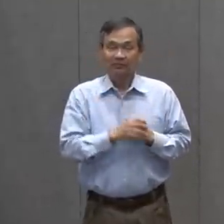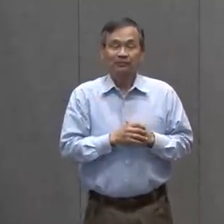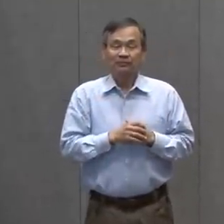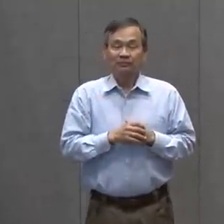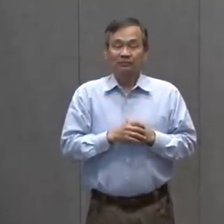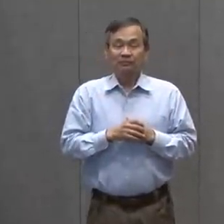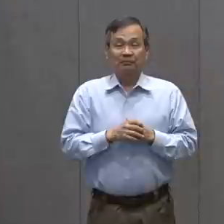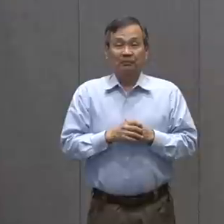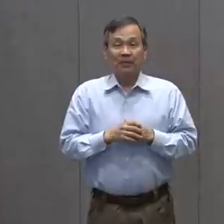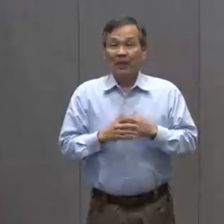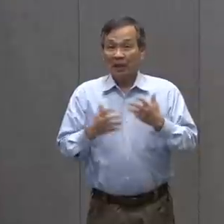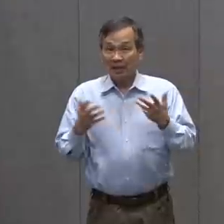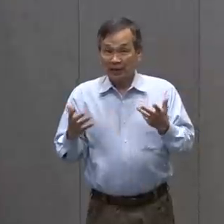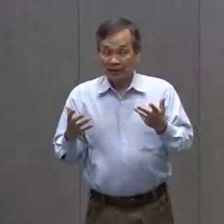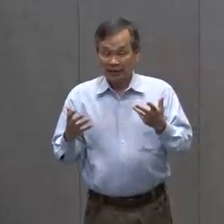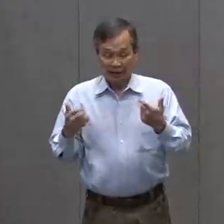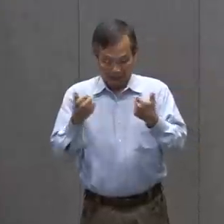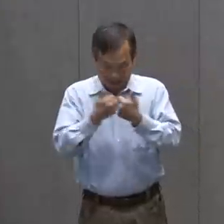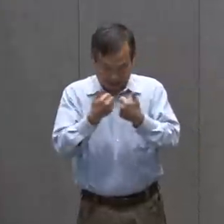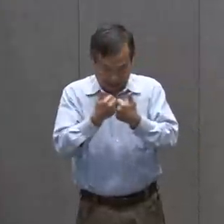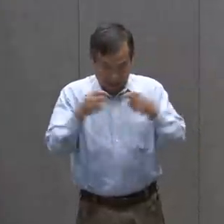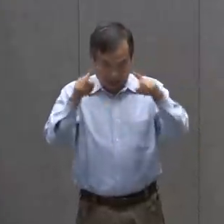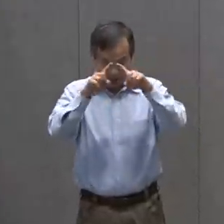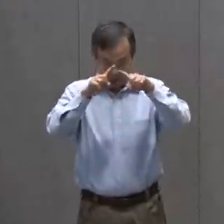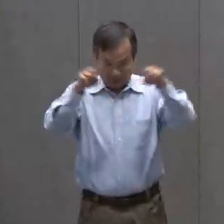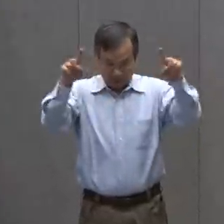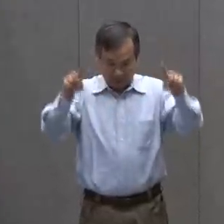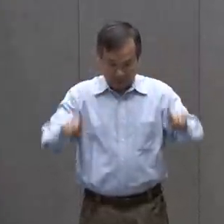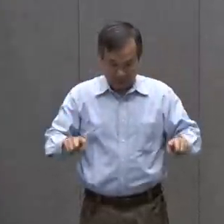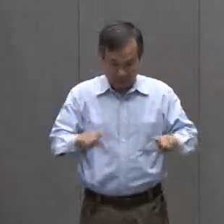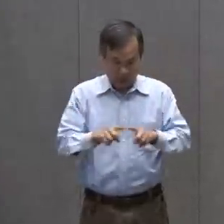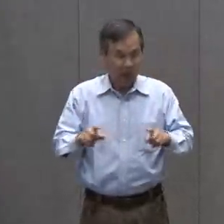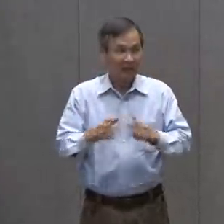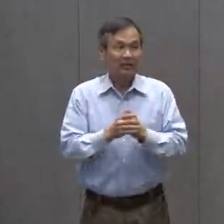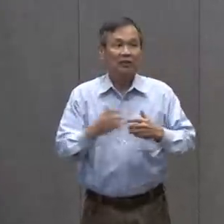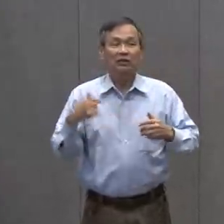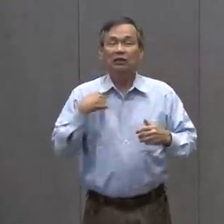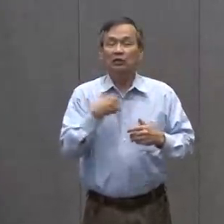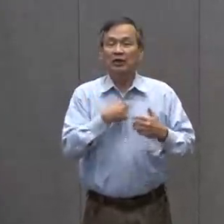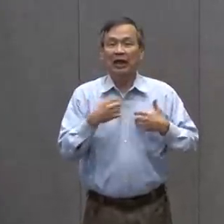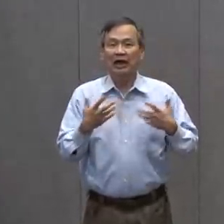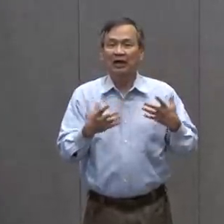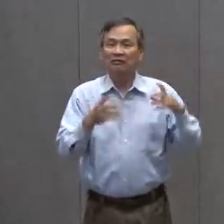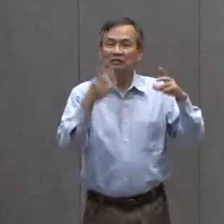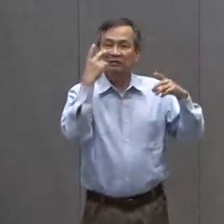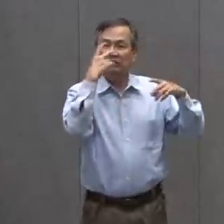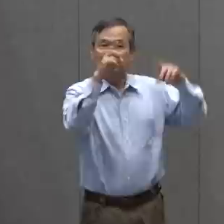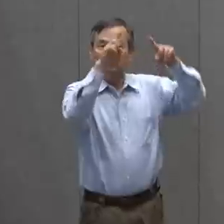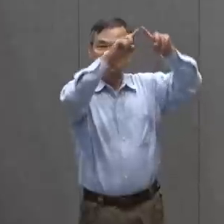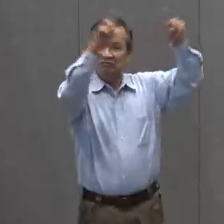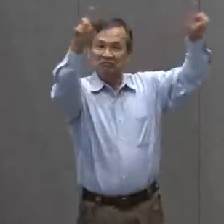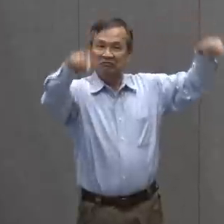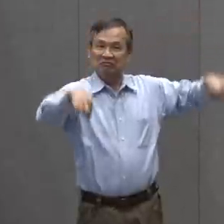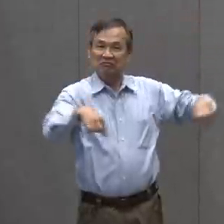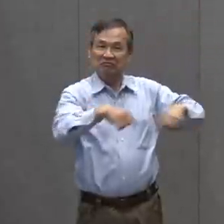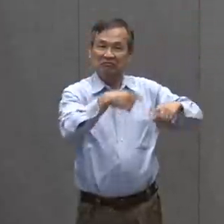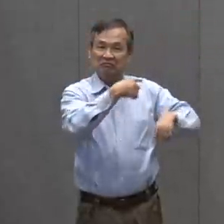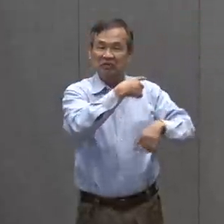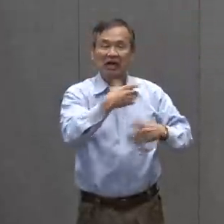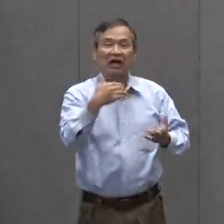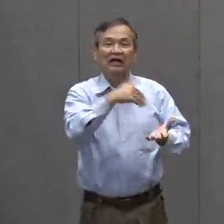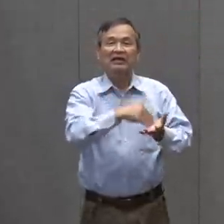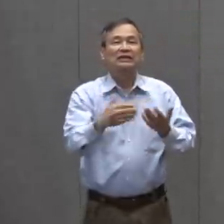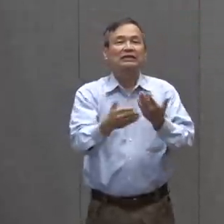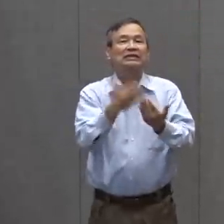have a game board. So we have here our game board for on target. Again, this is something